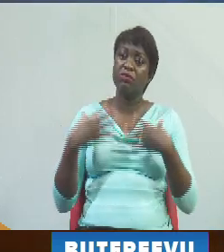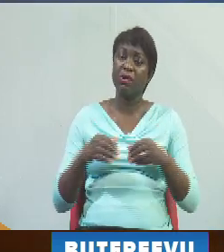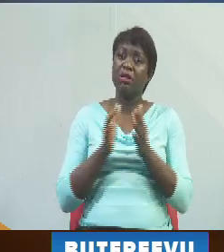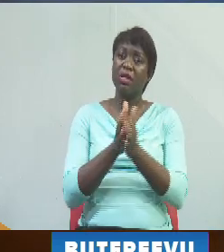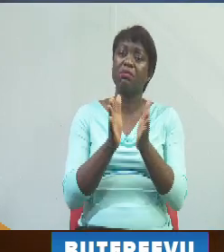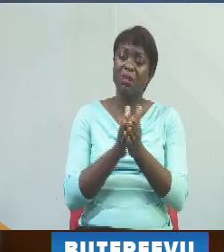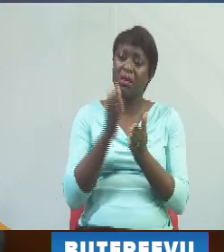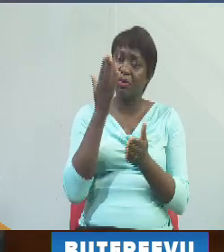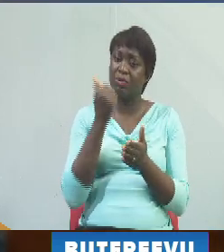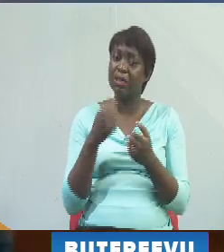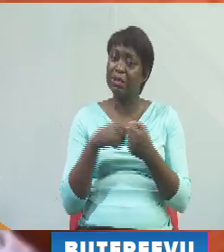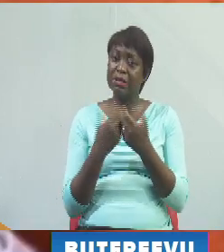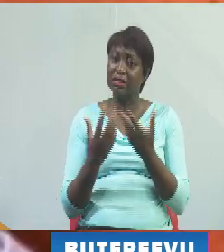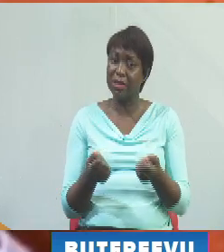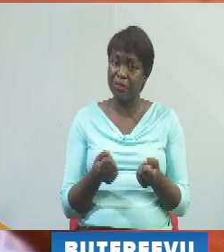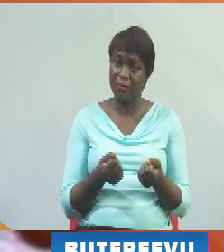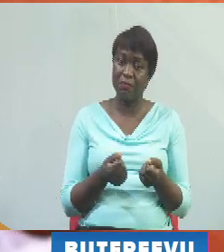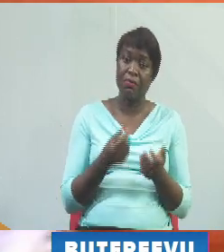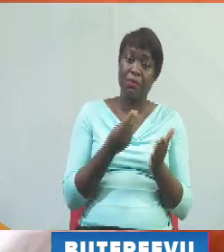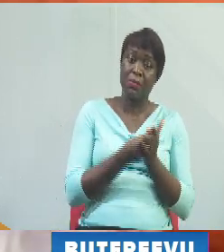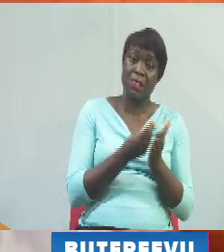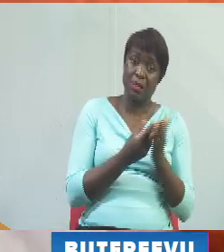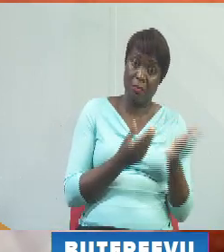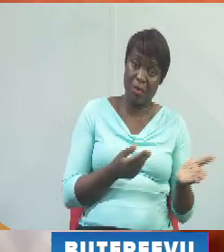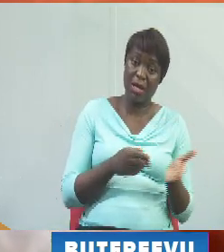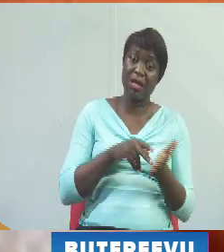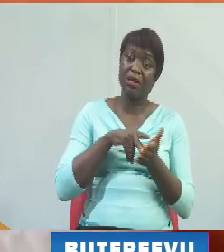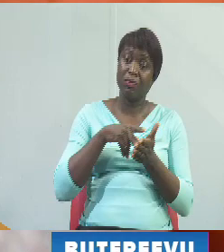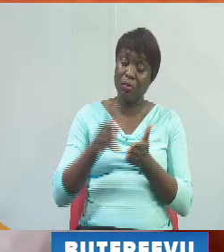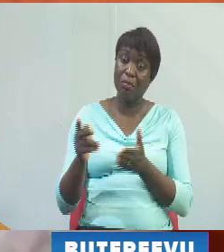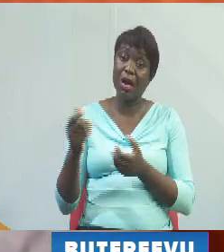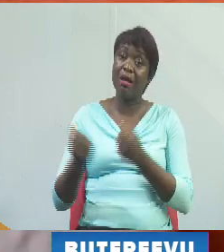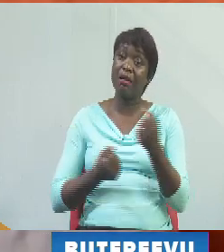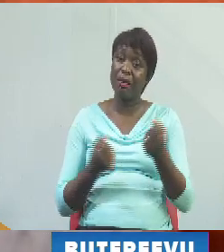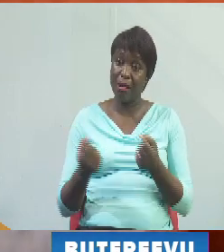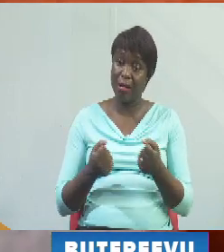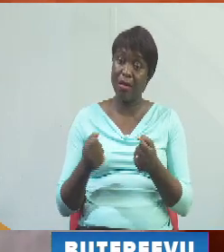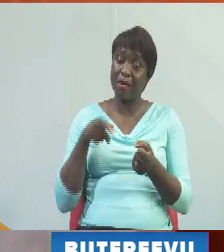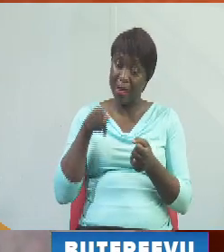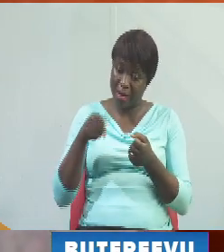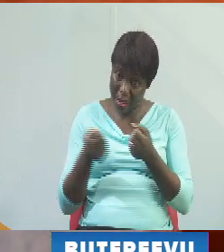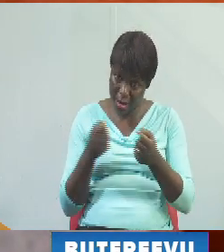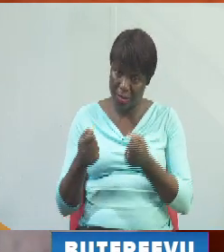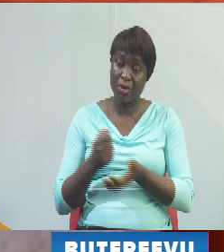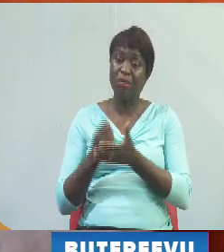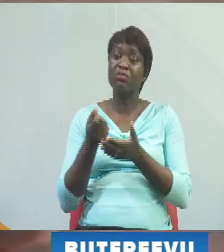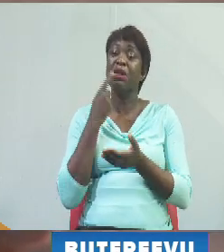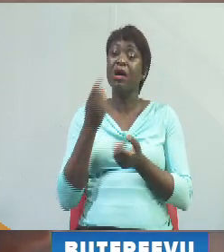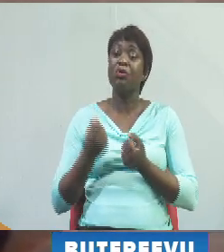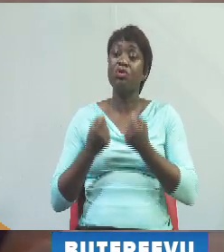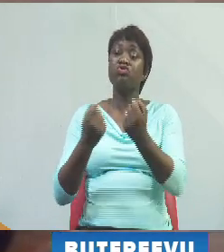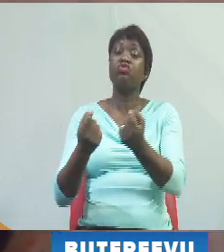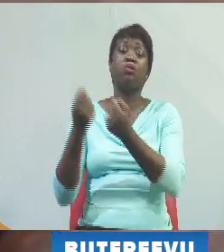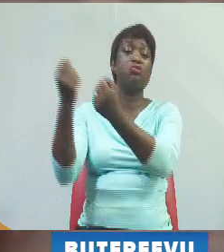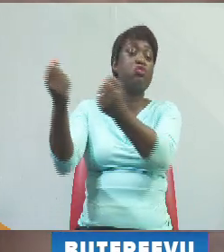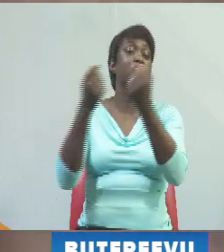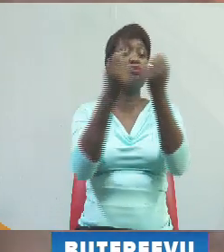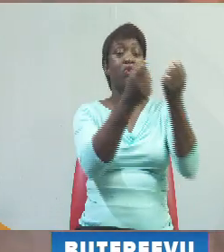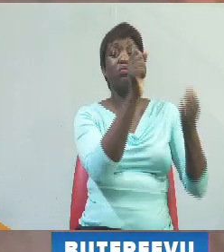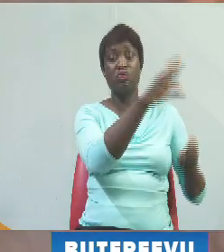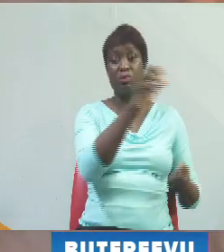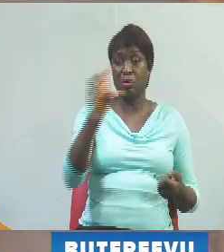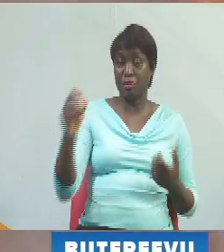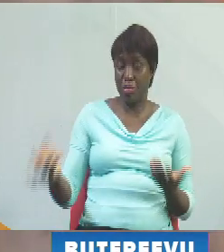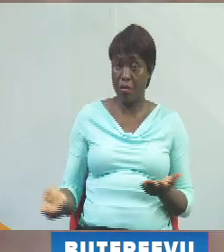kalumanywera Ebbula ly'ensimbi okugula amafuta g'emmotoka ezitambuza eddagala mu malwaliro ga gavumenti okusasula ensako z'abakozi abatambuza eddagala lino ssaako